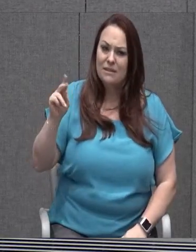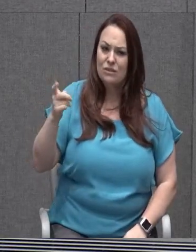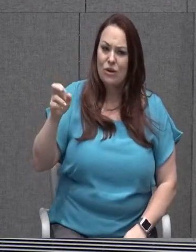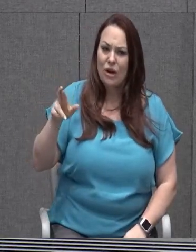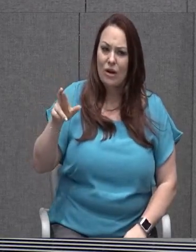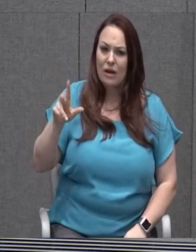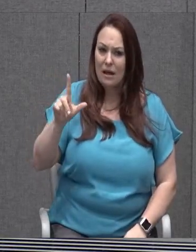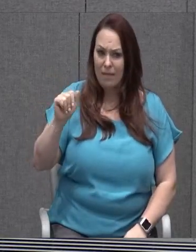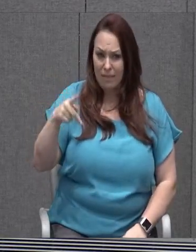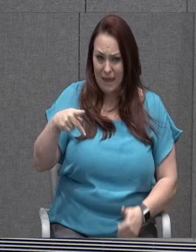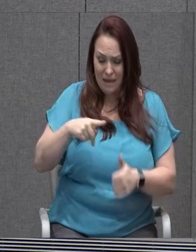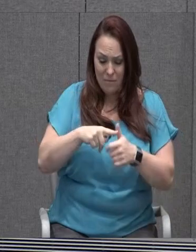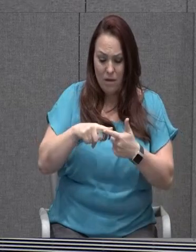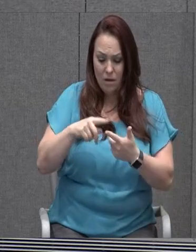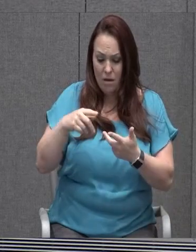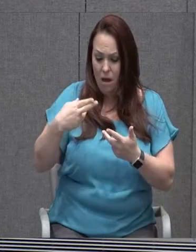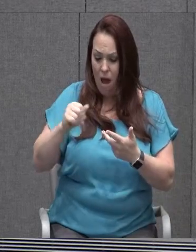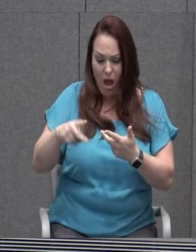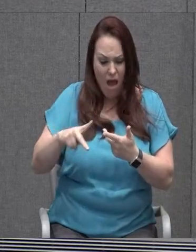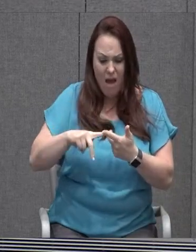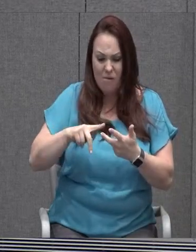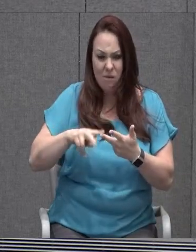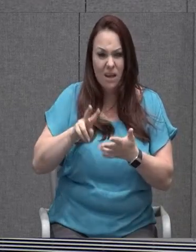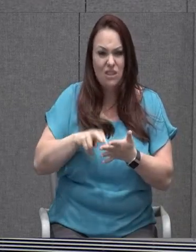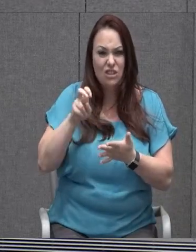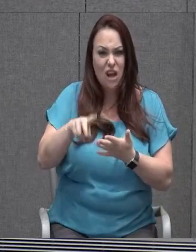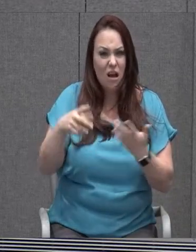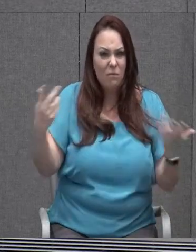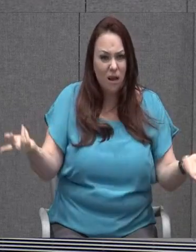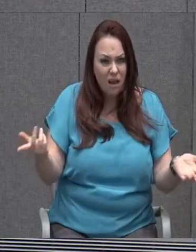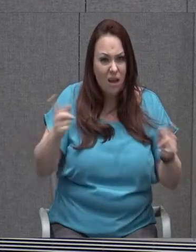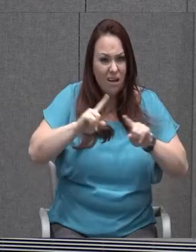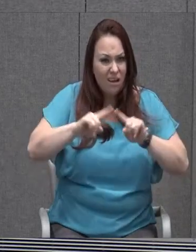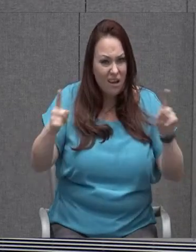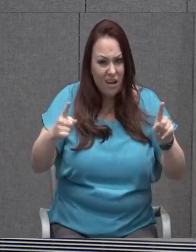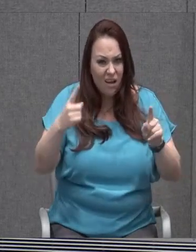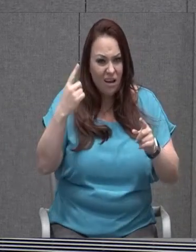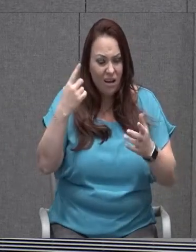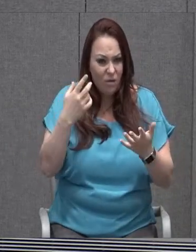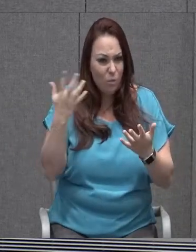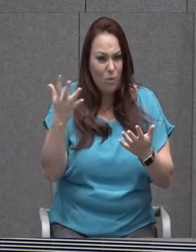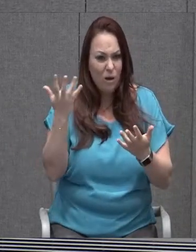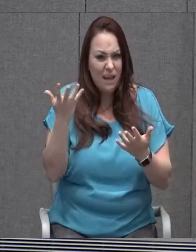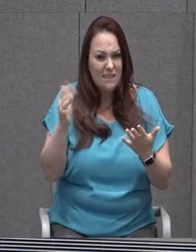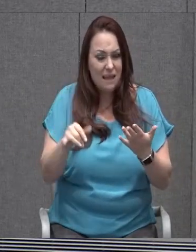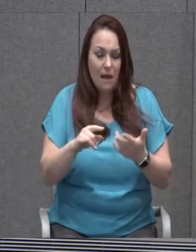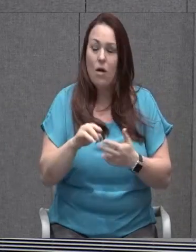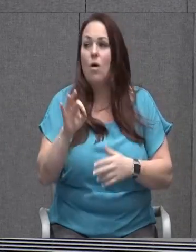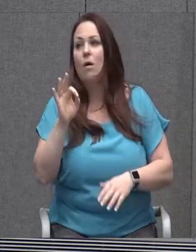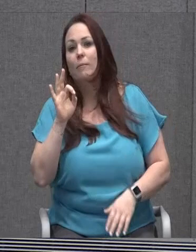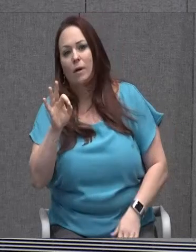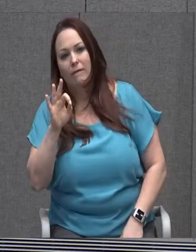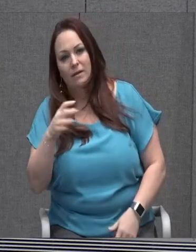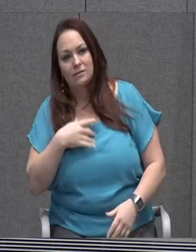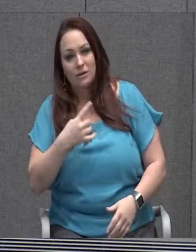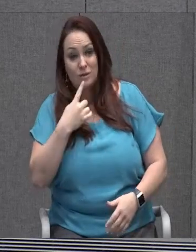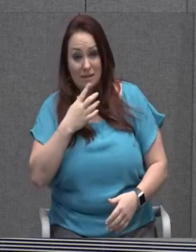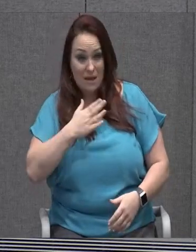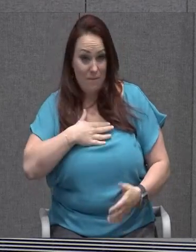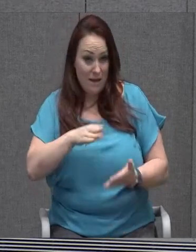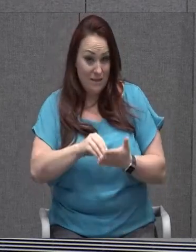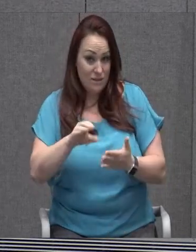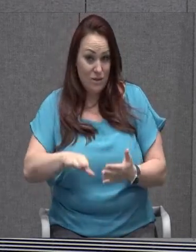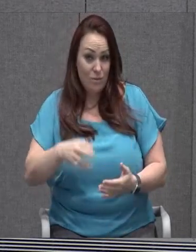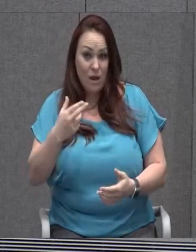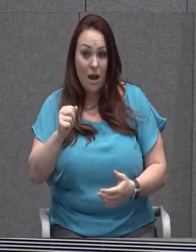Leap, hop, jump. Perfect. I don't know what those are. Perfect. Sorry. So, as I tell my students at Inez, we hop